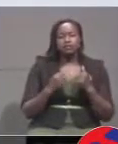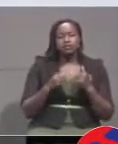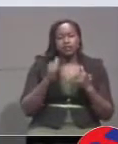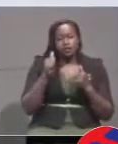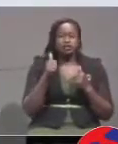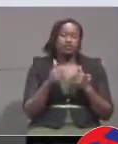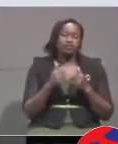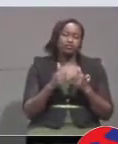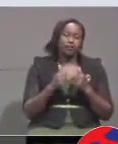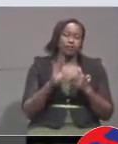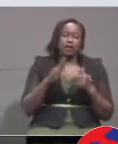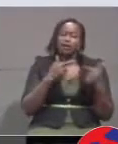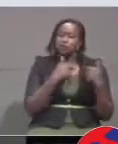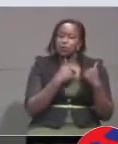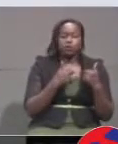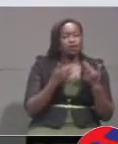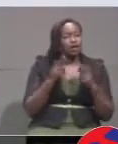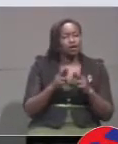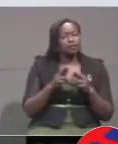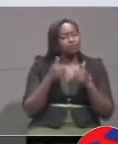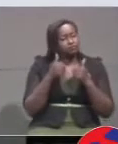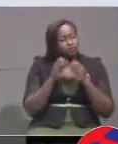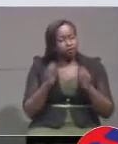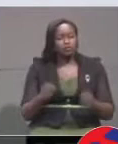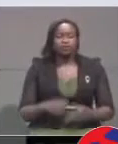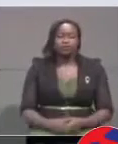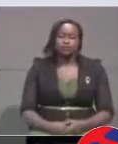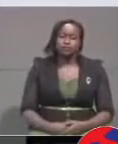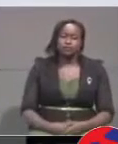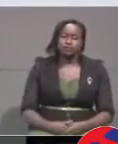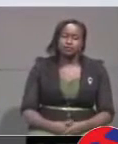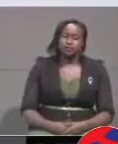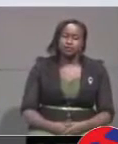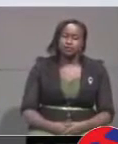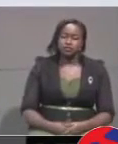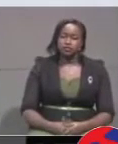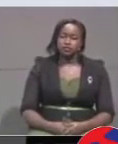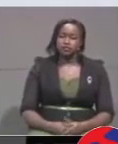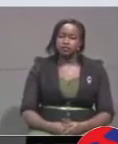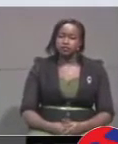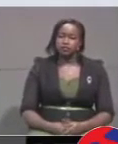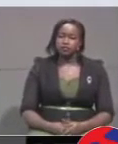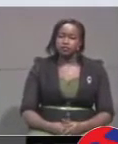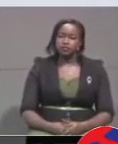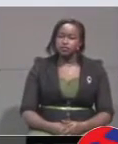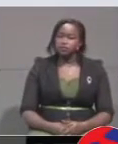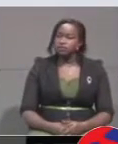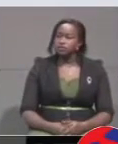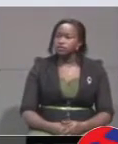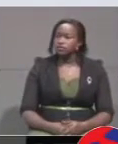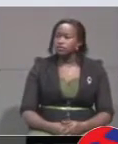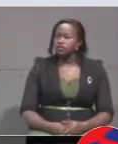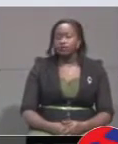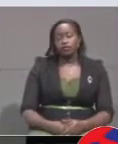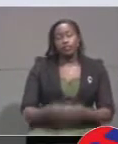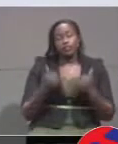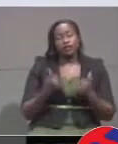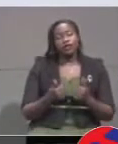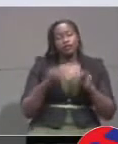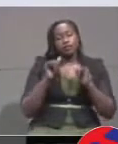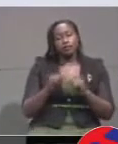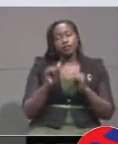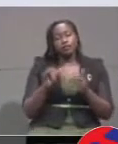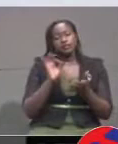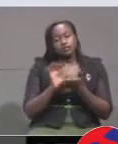them bala bye bodabi ne. Baina court martial. True. So that's what I was going to say. Ebintu bidi mbantu abali uniformed. They have their